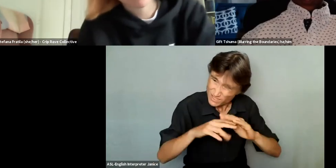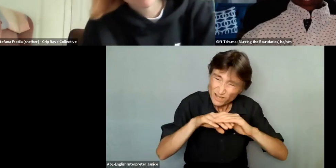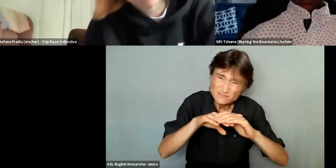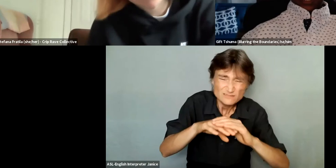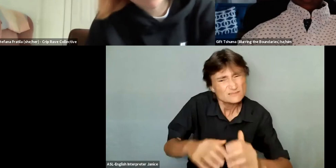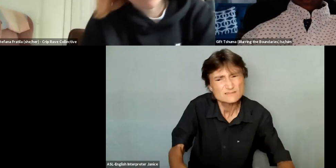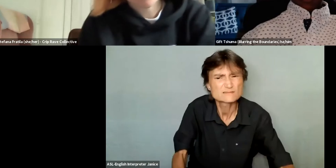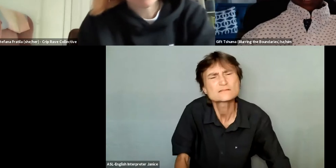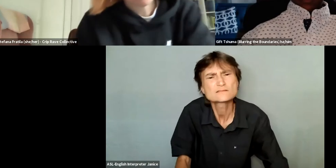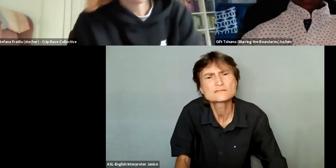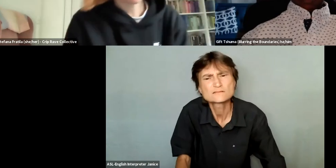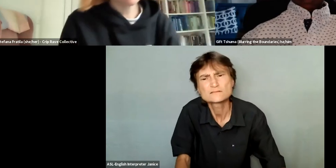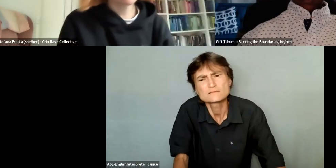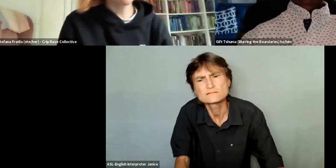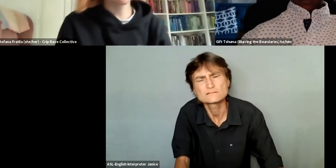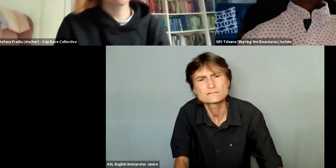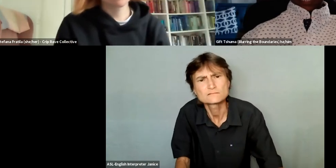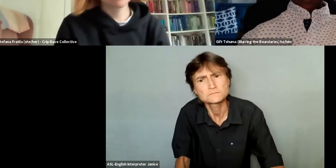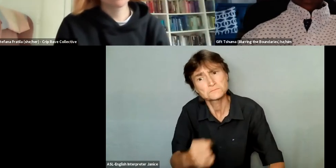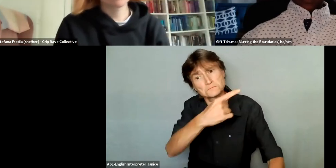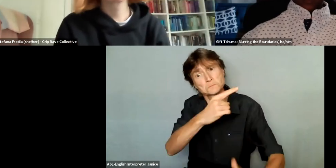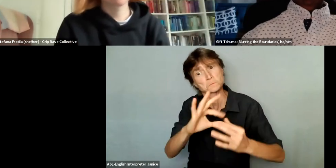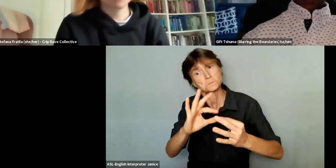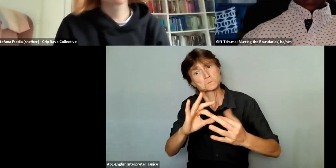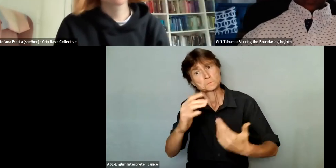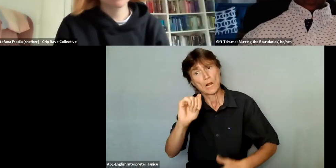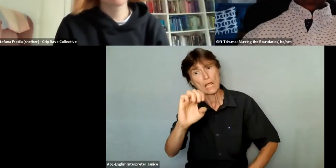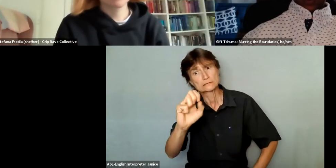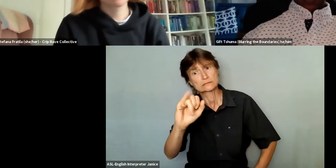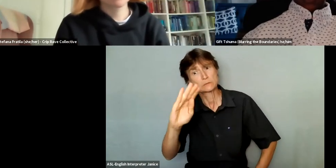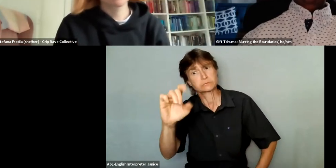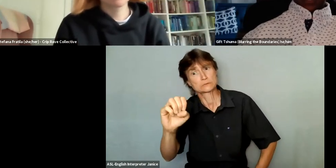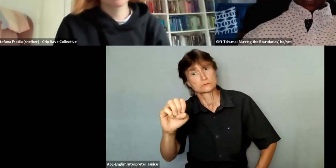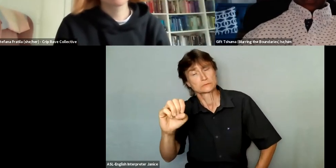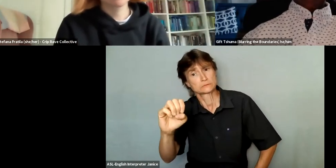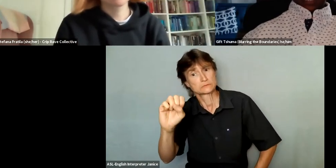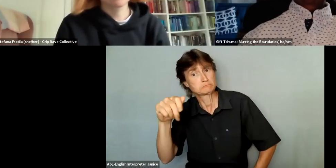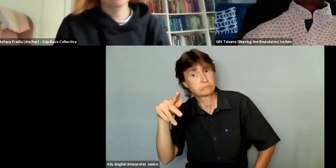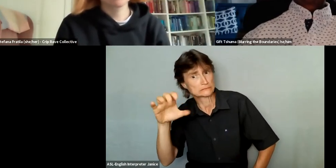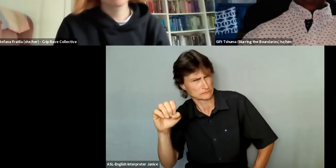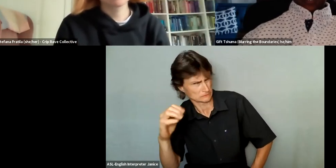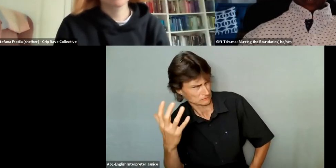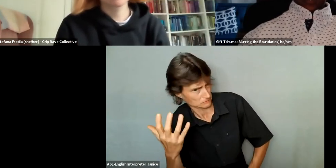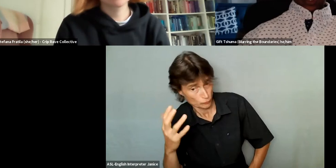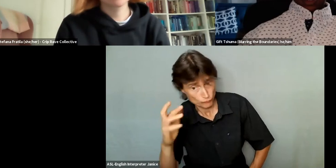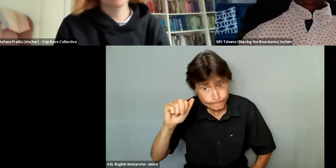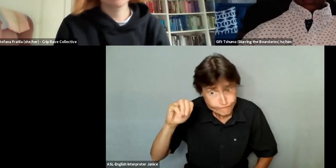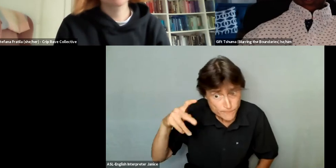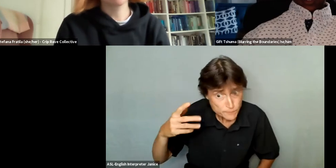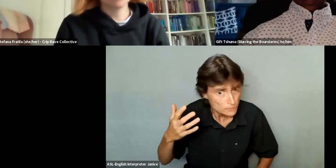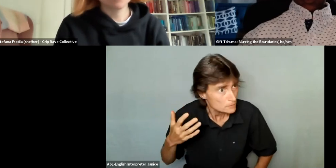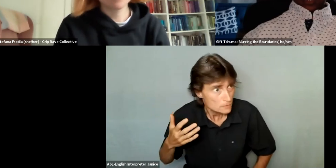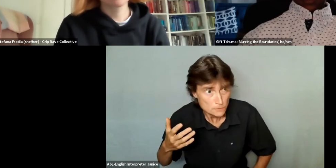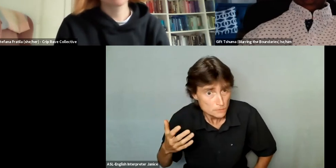a wheelchair accessible space? Is there a ramp? Is there automated door opener? Are the bathrooms small